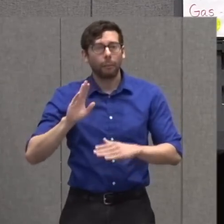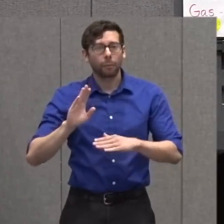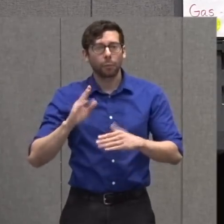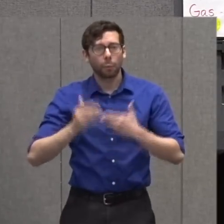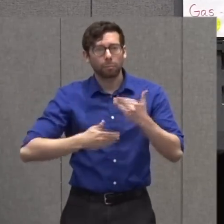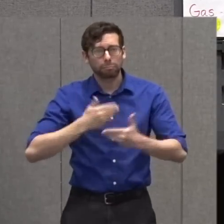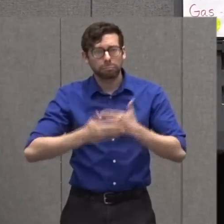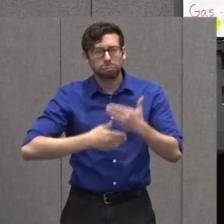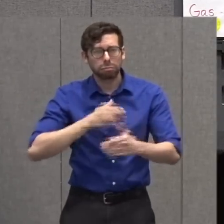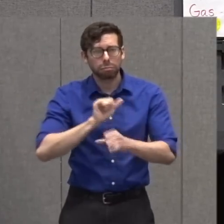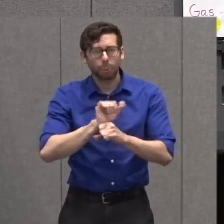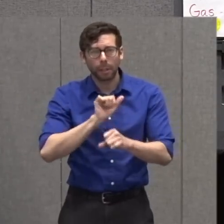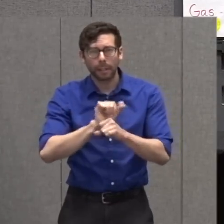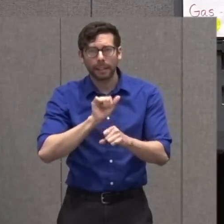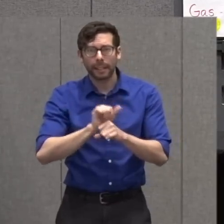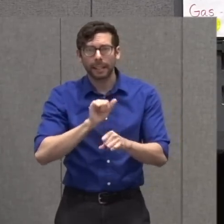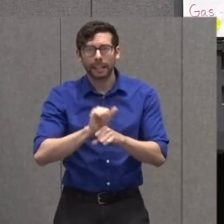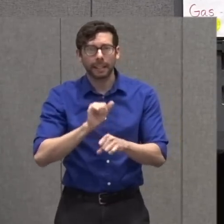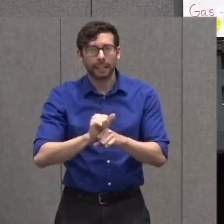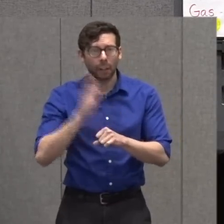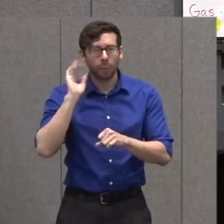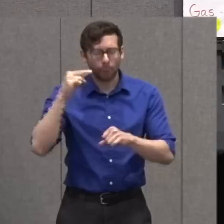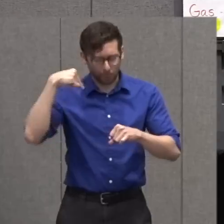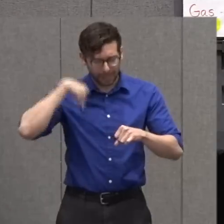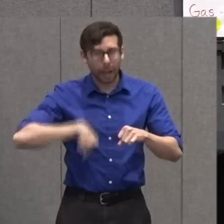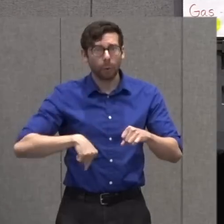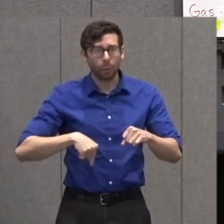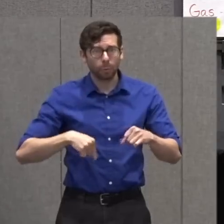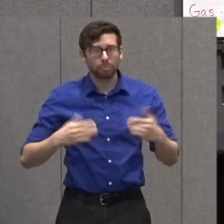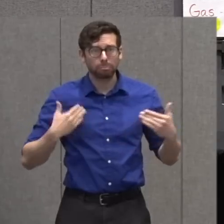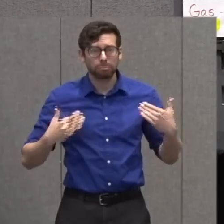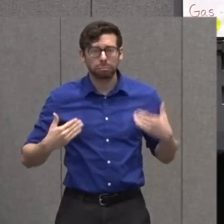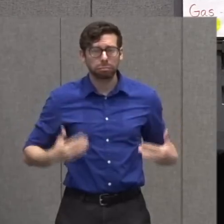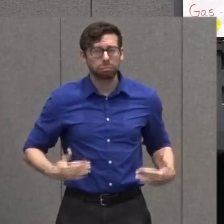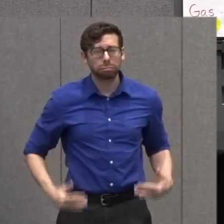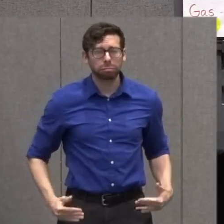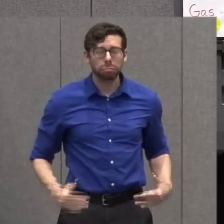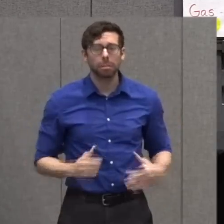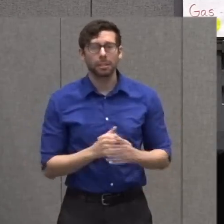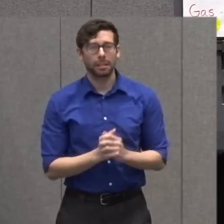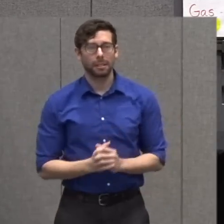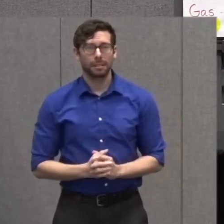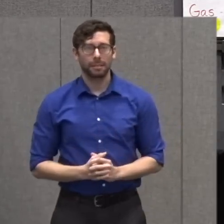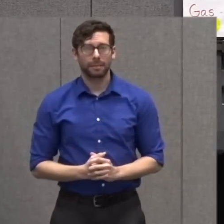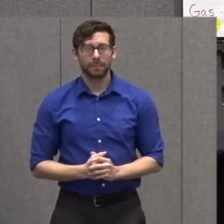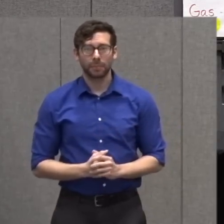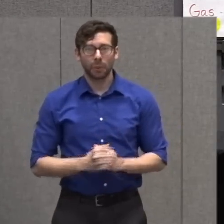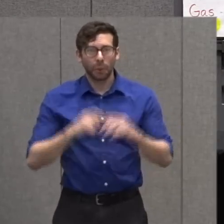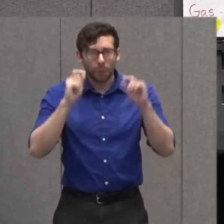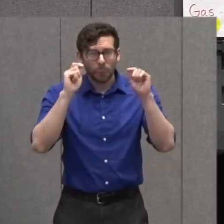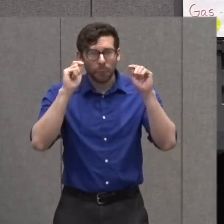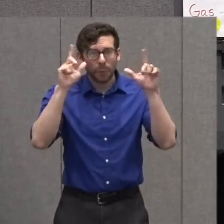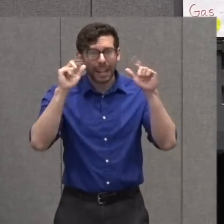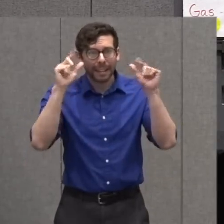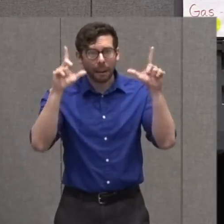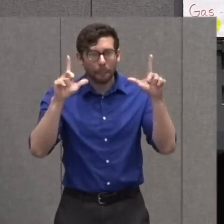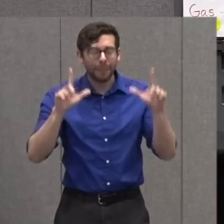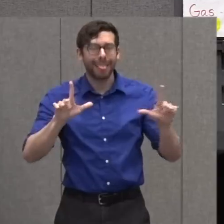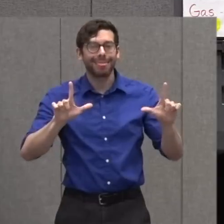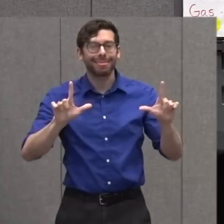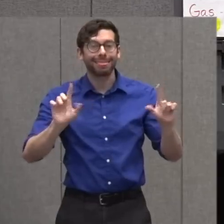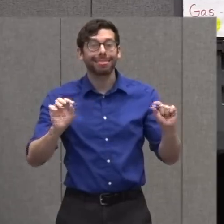work our we're going to go down. Oops, sorry. And we're going That would have been me. wake up our